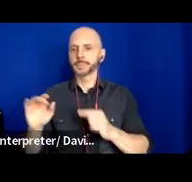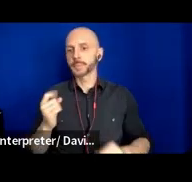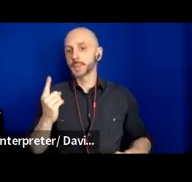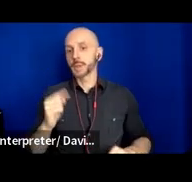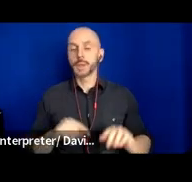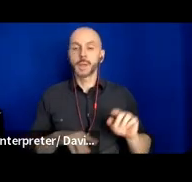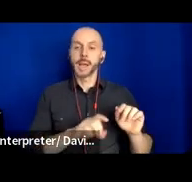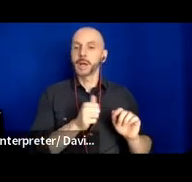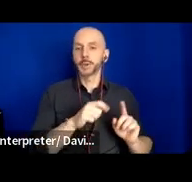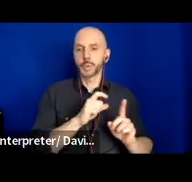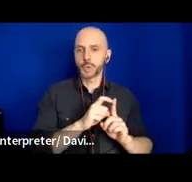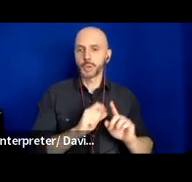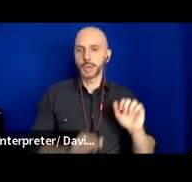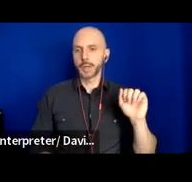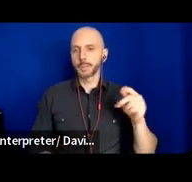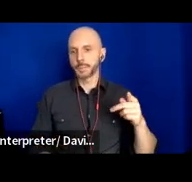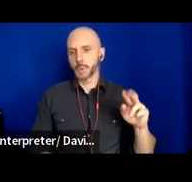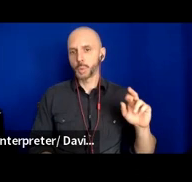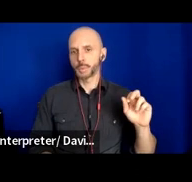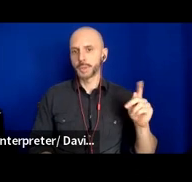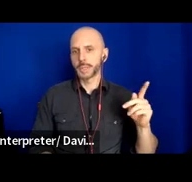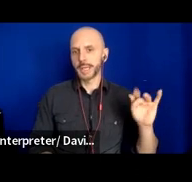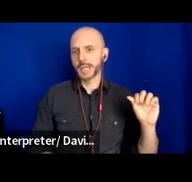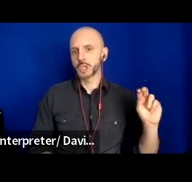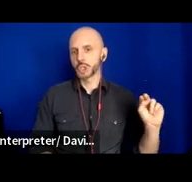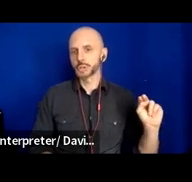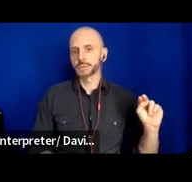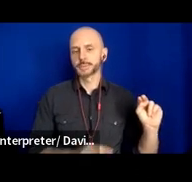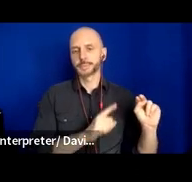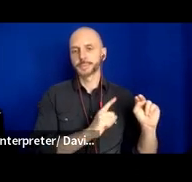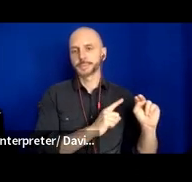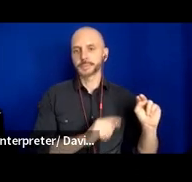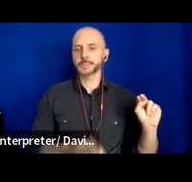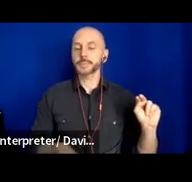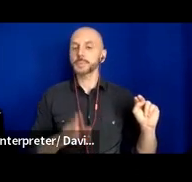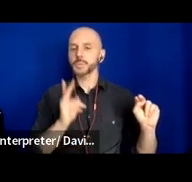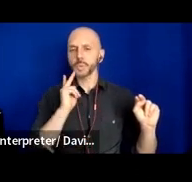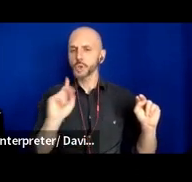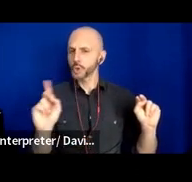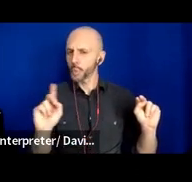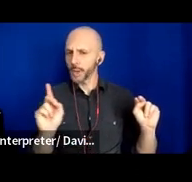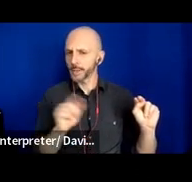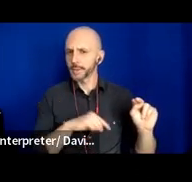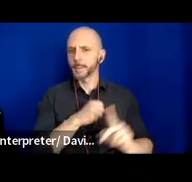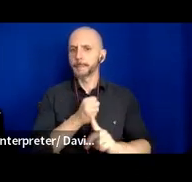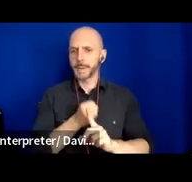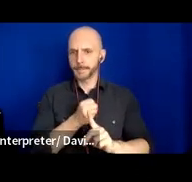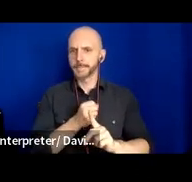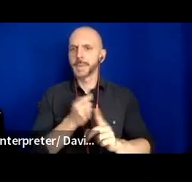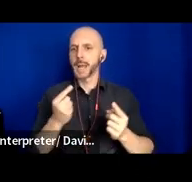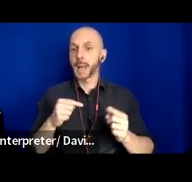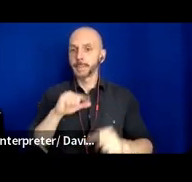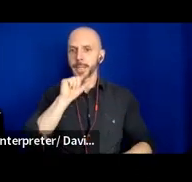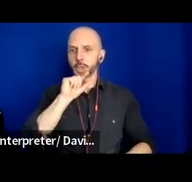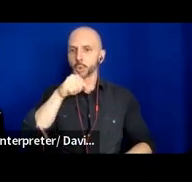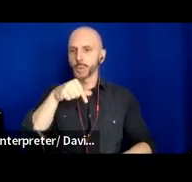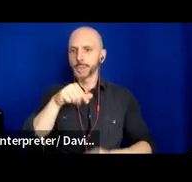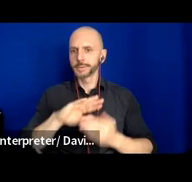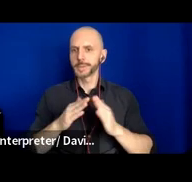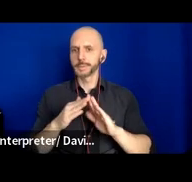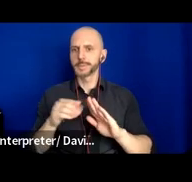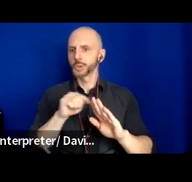appropriation, right? And one of the ways that you see this, for example, in queer communities is gay men will take on lots